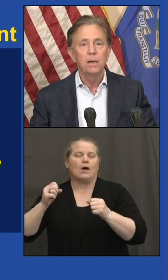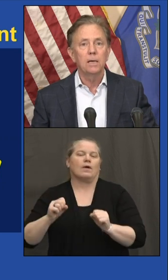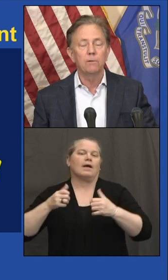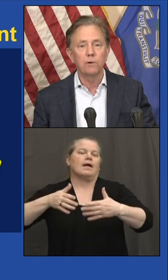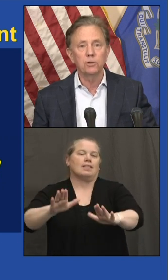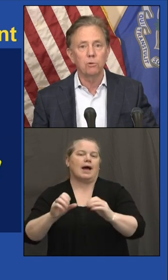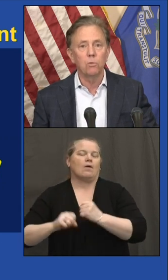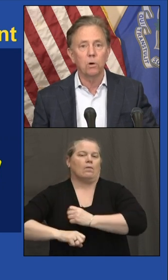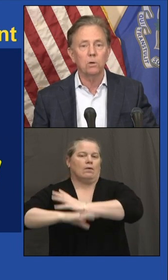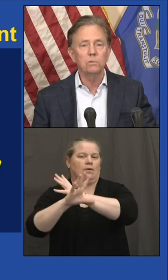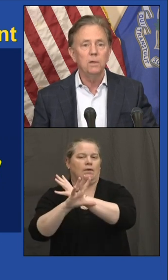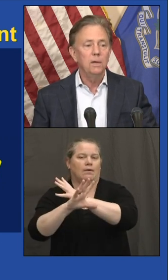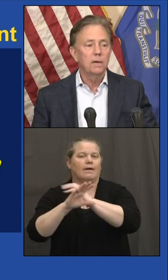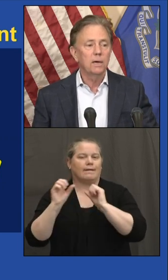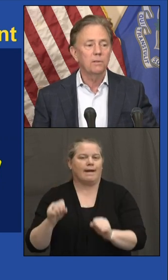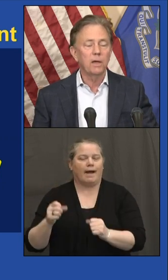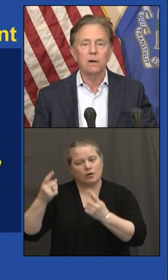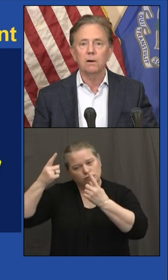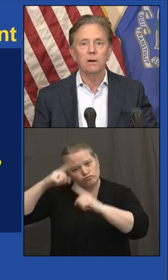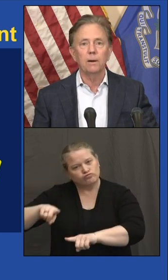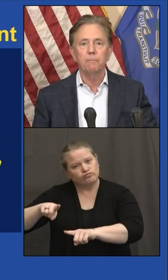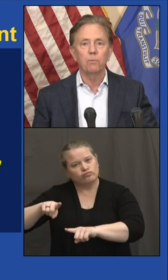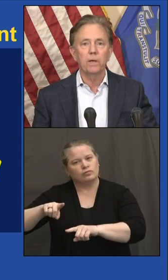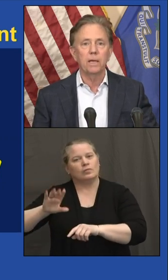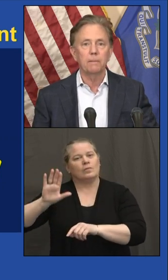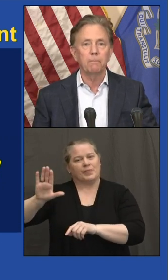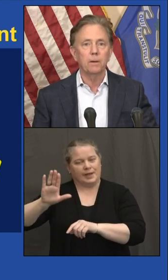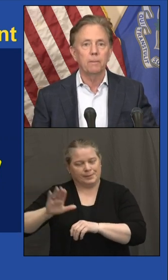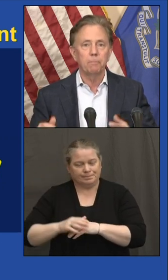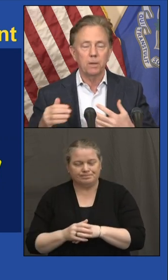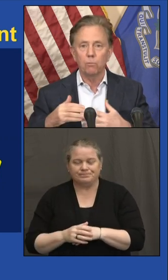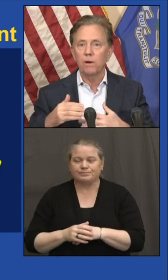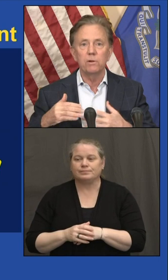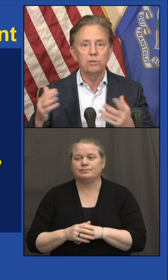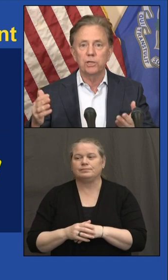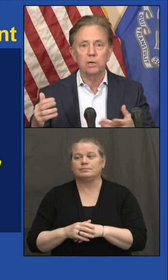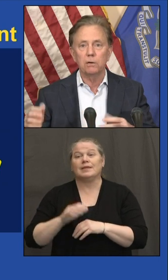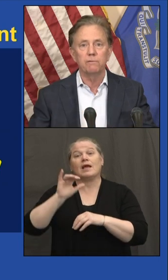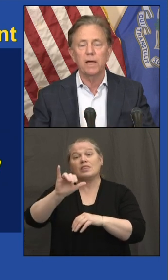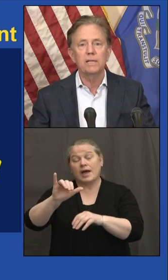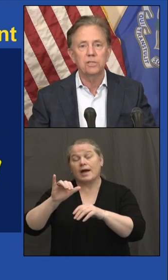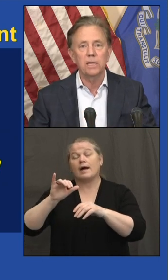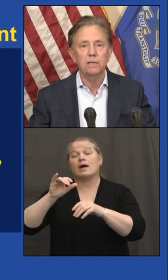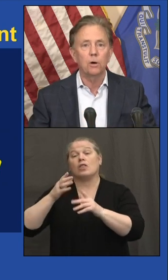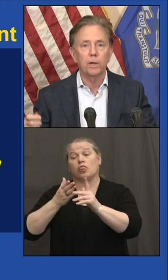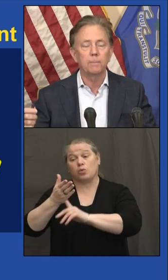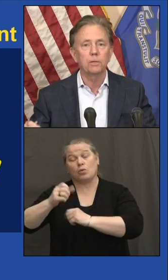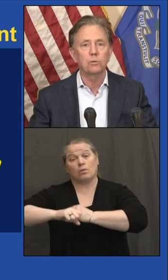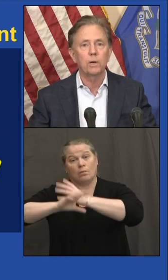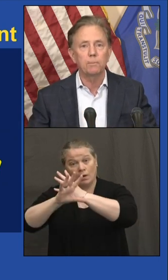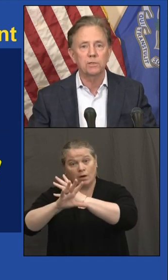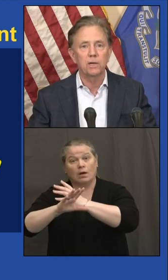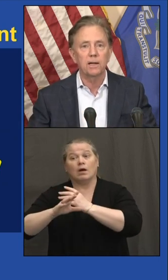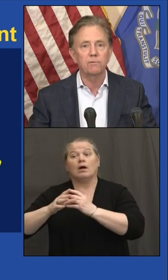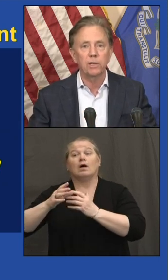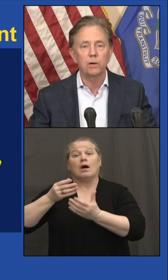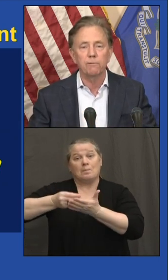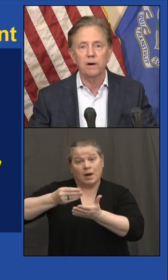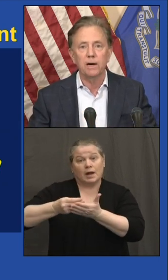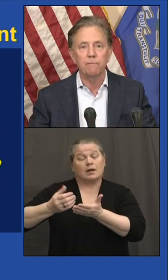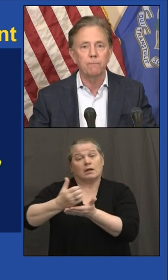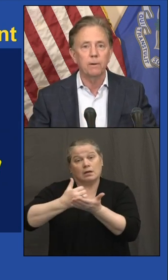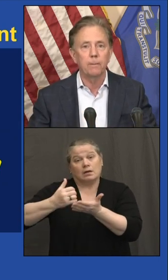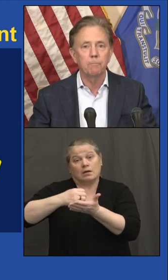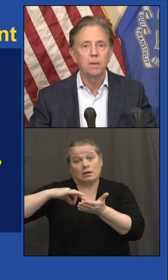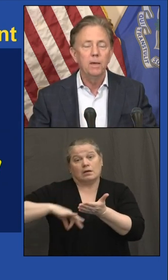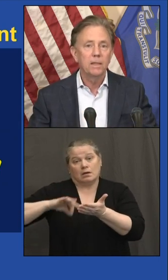in the virtual world. There we get a revenue share of 18 going up to 20 percent after year